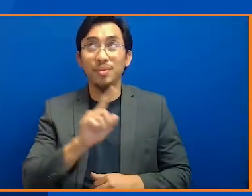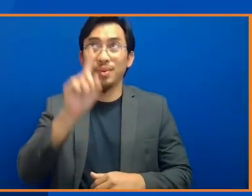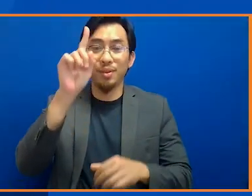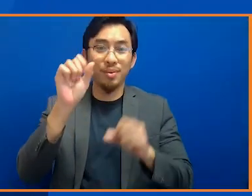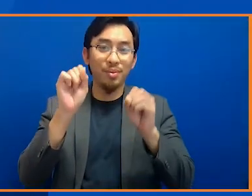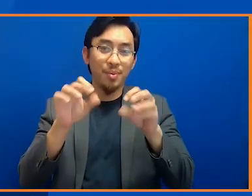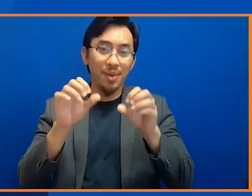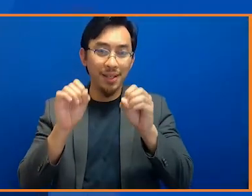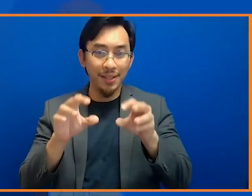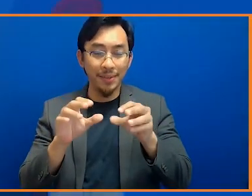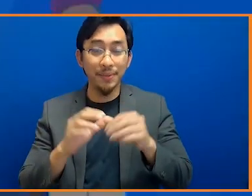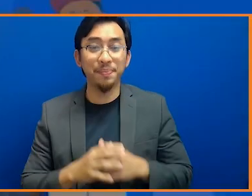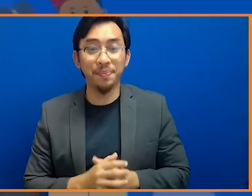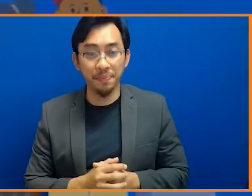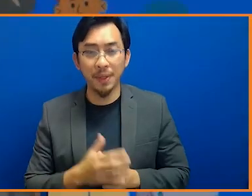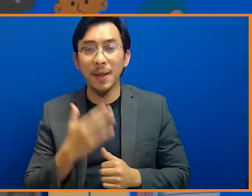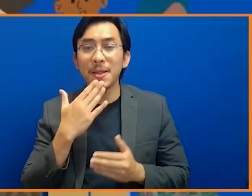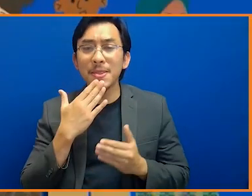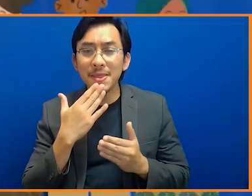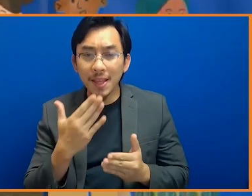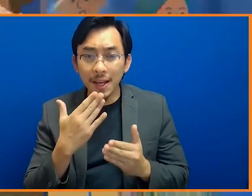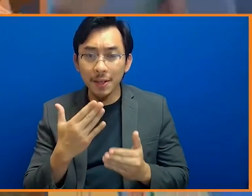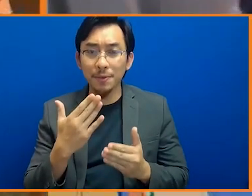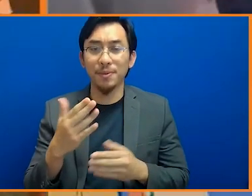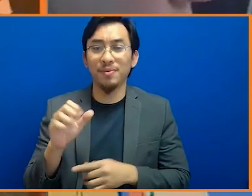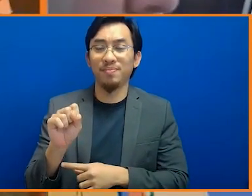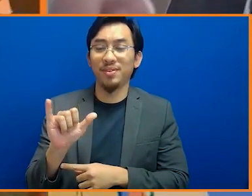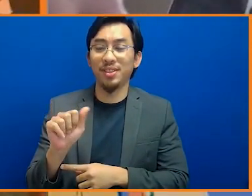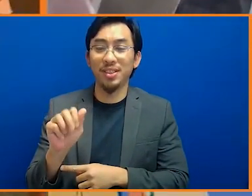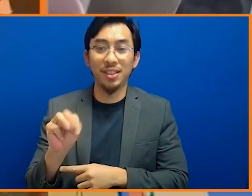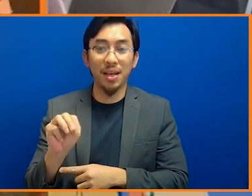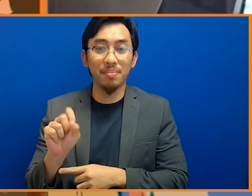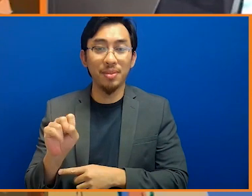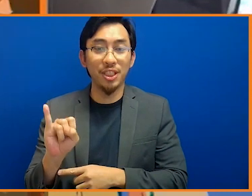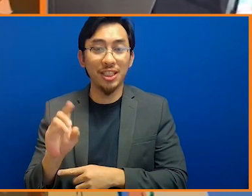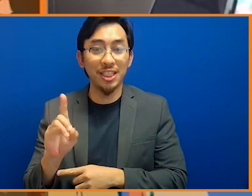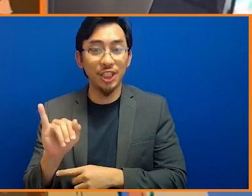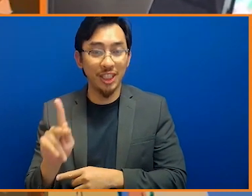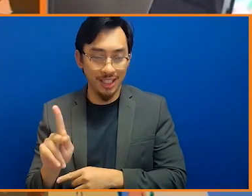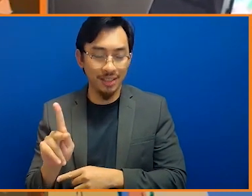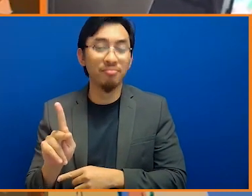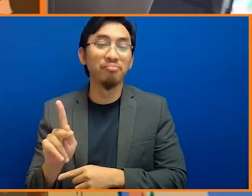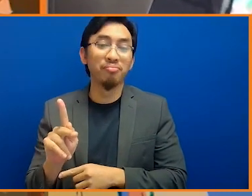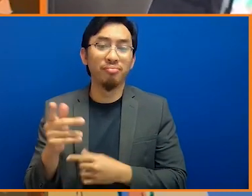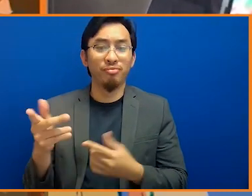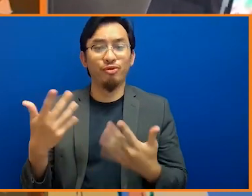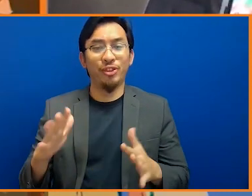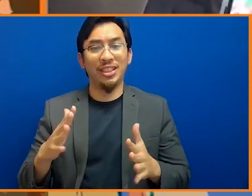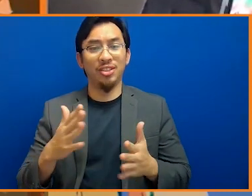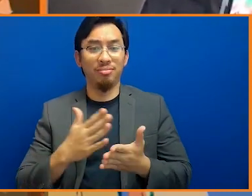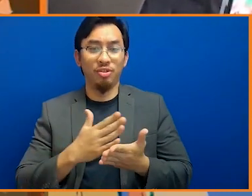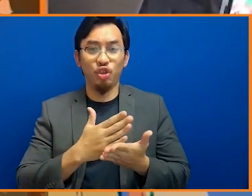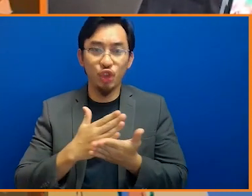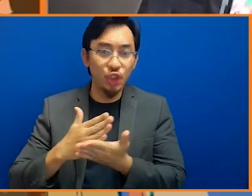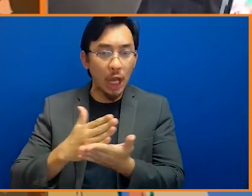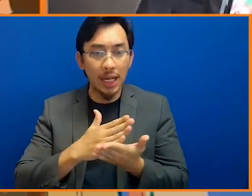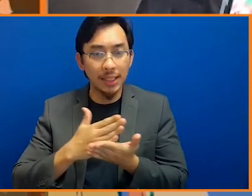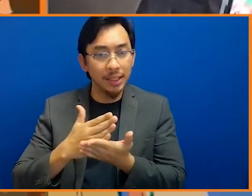Assalamualaikum warahmatullahi wabarakatuh. First, thank you very much for Prof. Syamsidik for